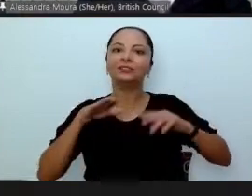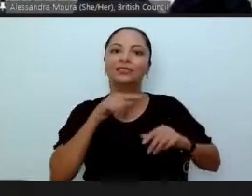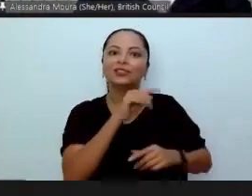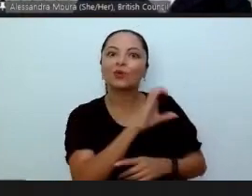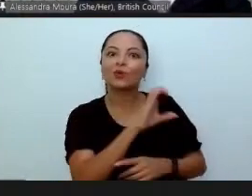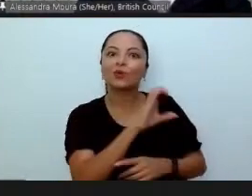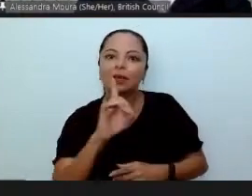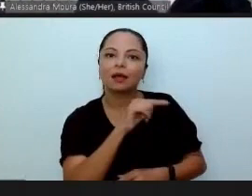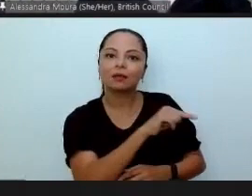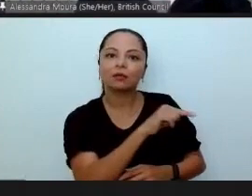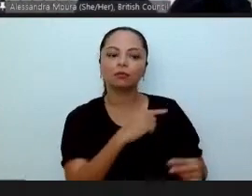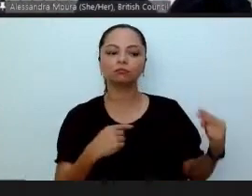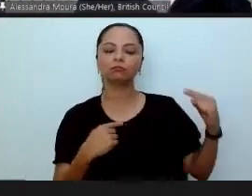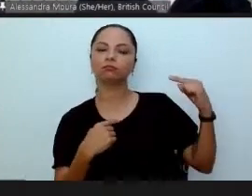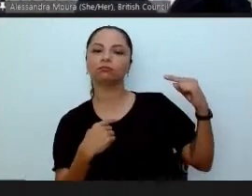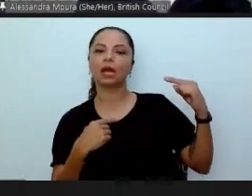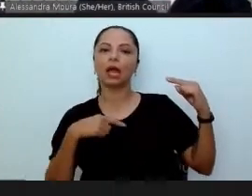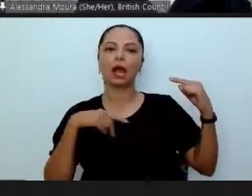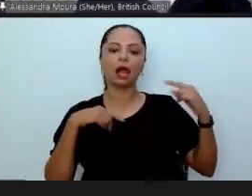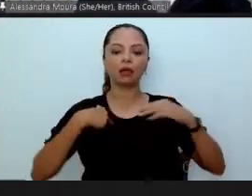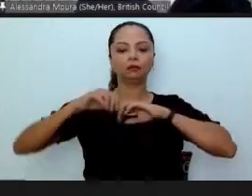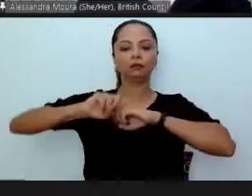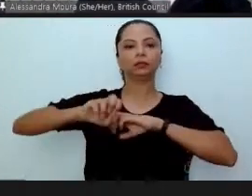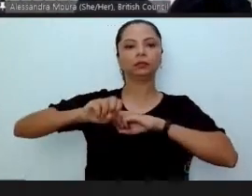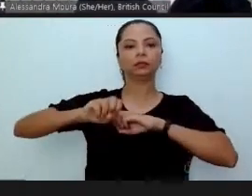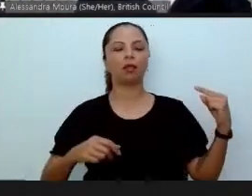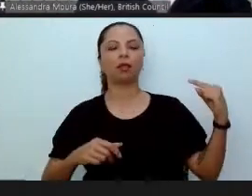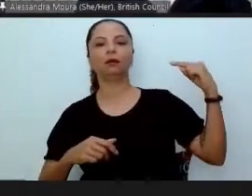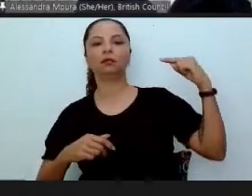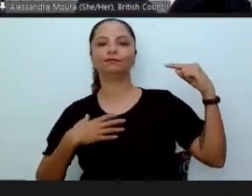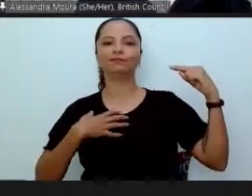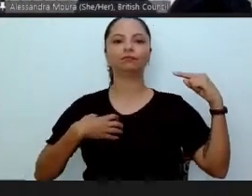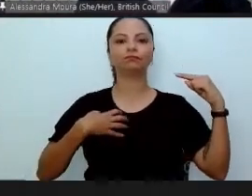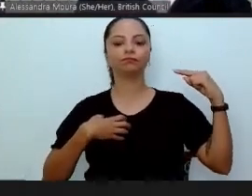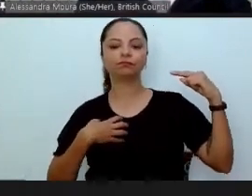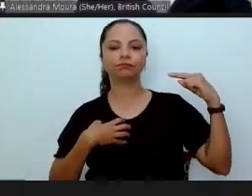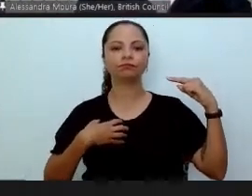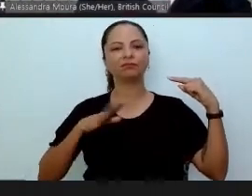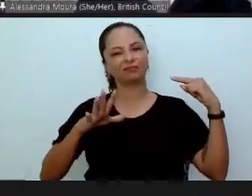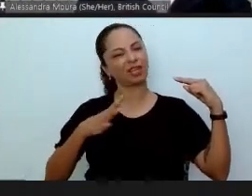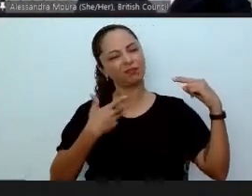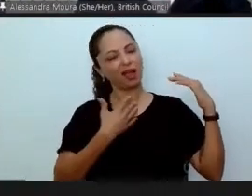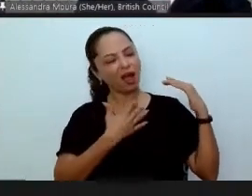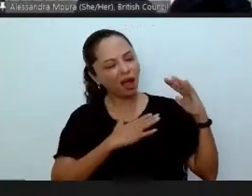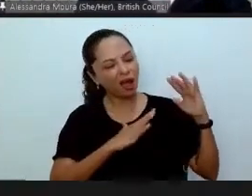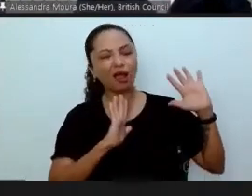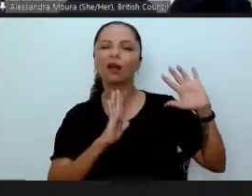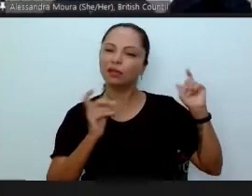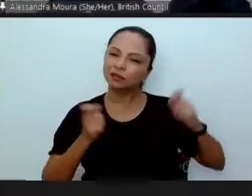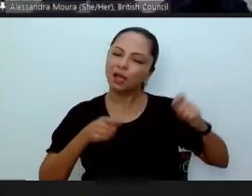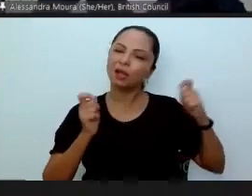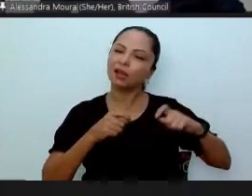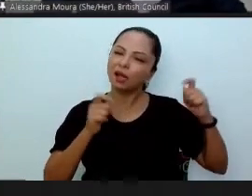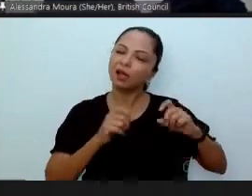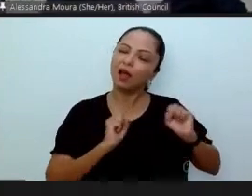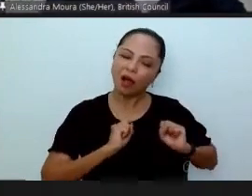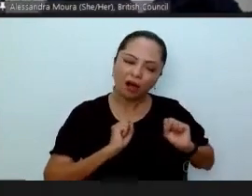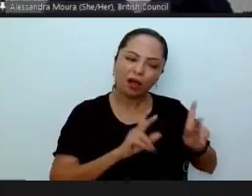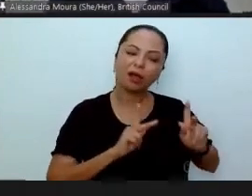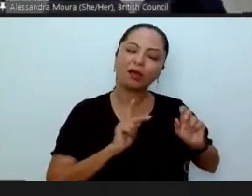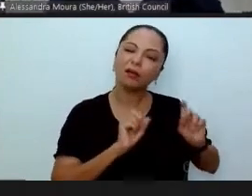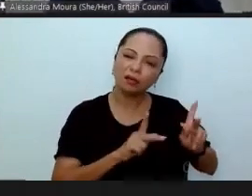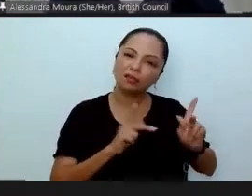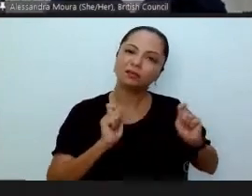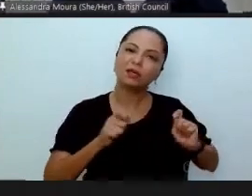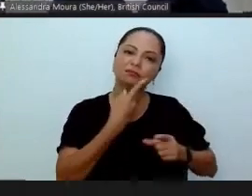you can get over that, and I think it's an important thing to do, then there's so much you can learn from that.